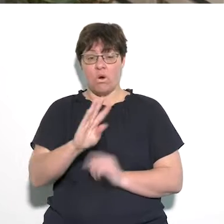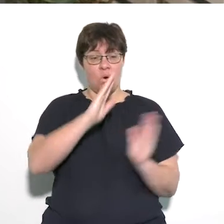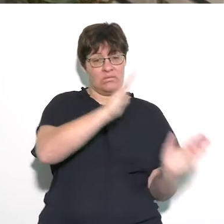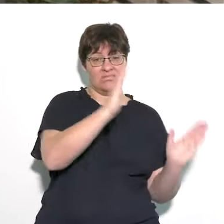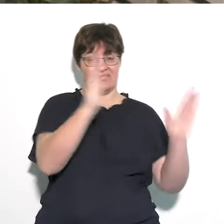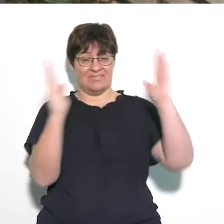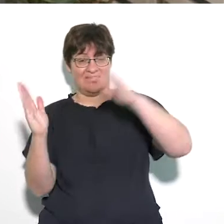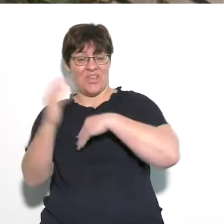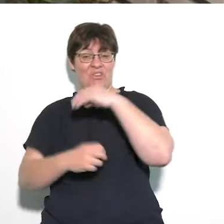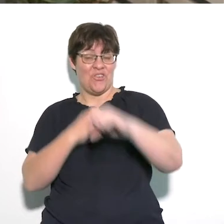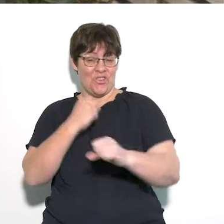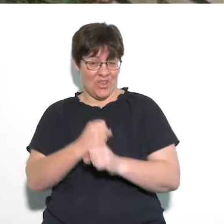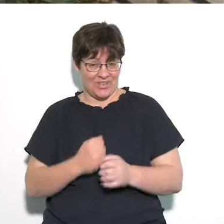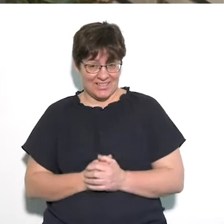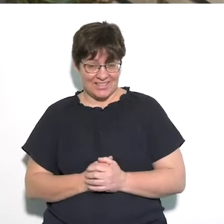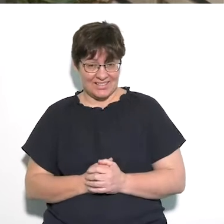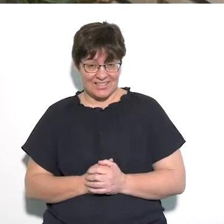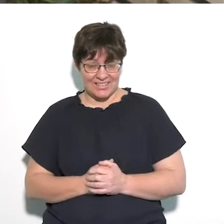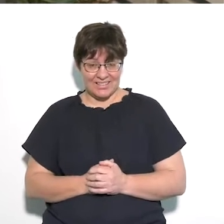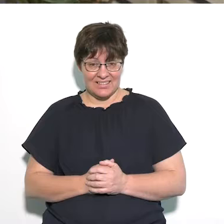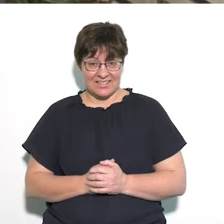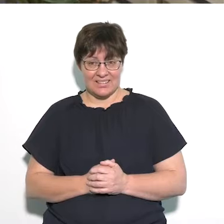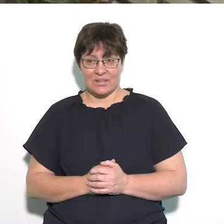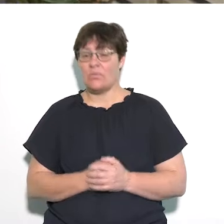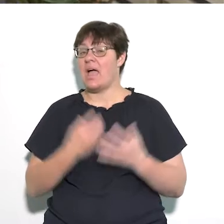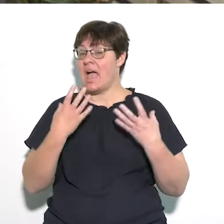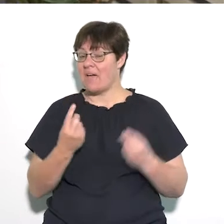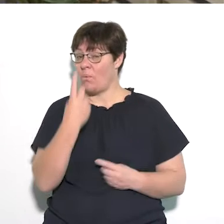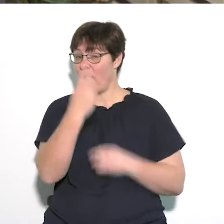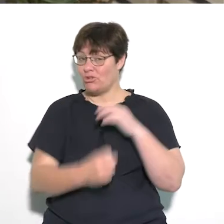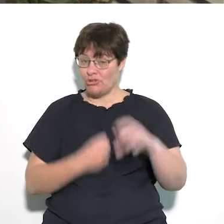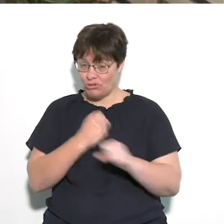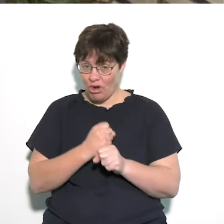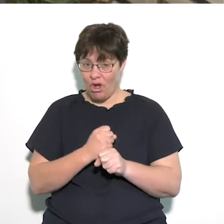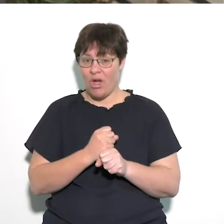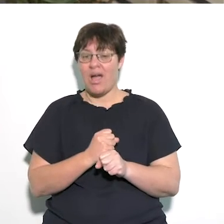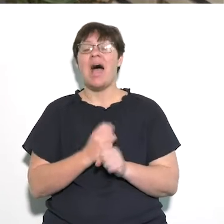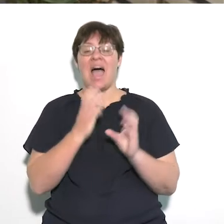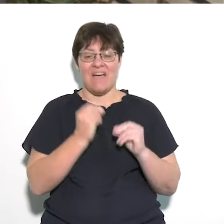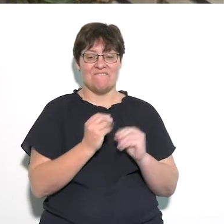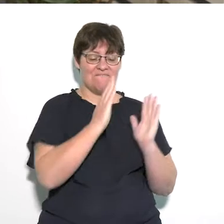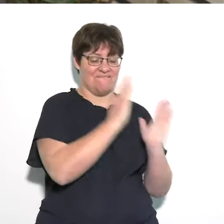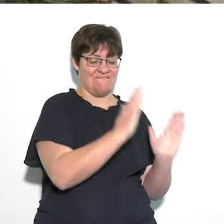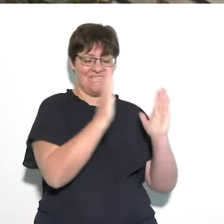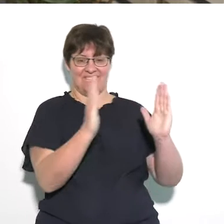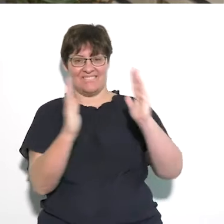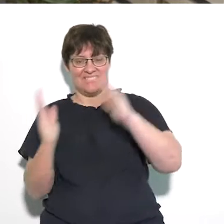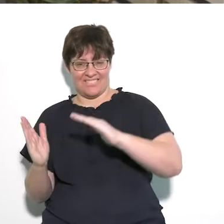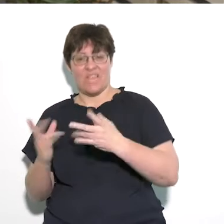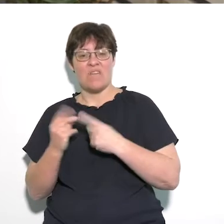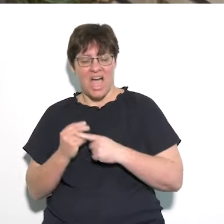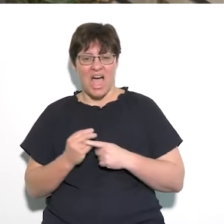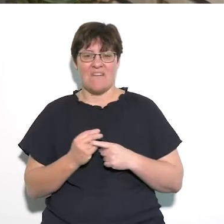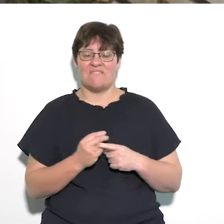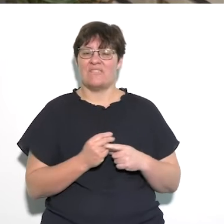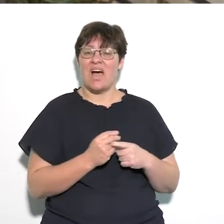seasons. Okay, so there are 4 seasons that we have in the year, and we're going to be making a